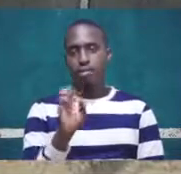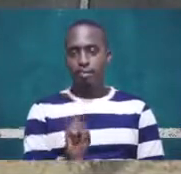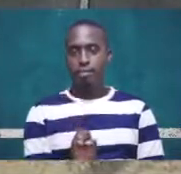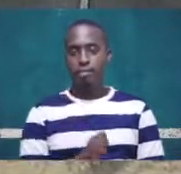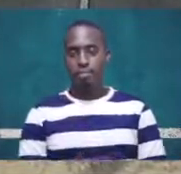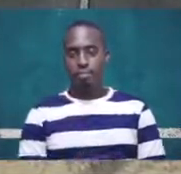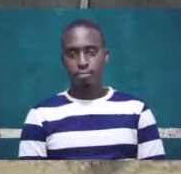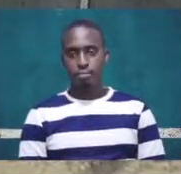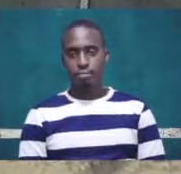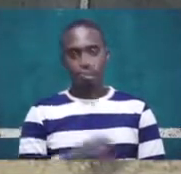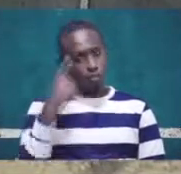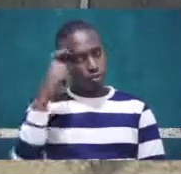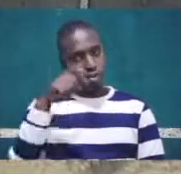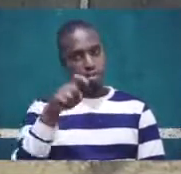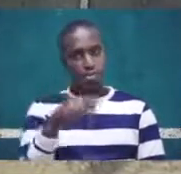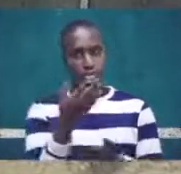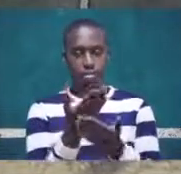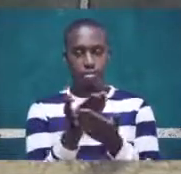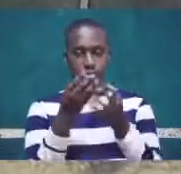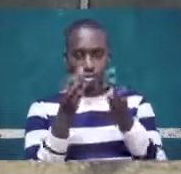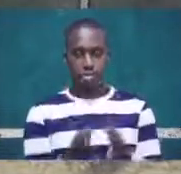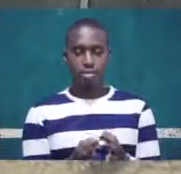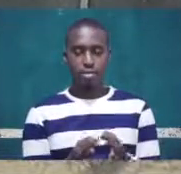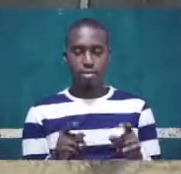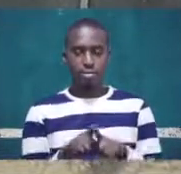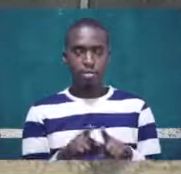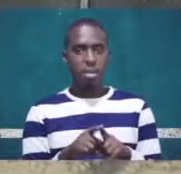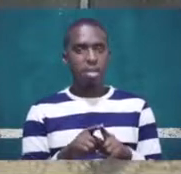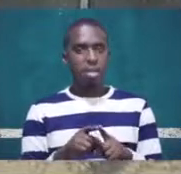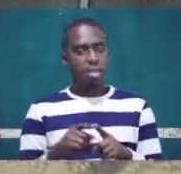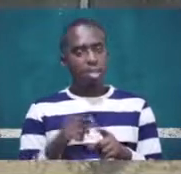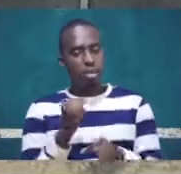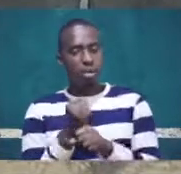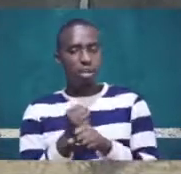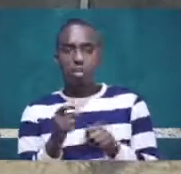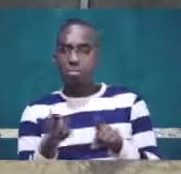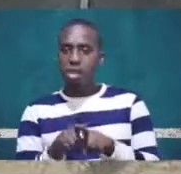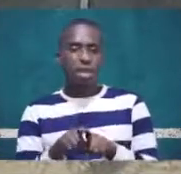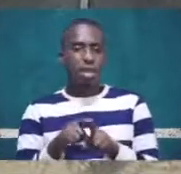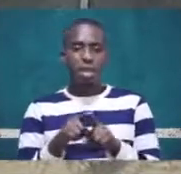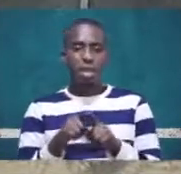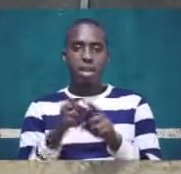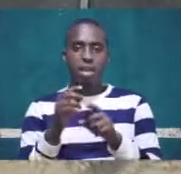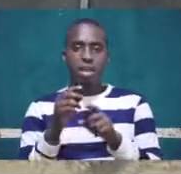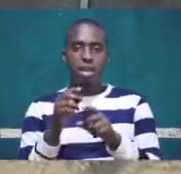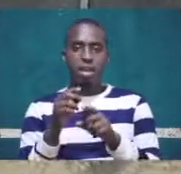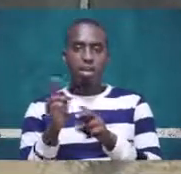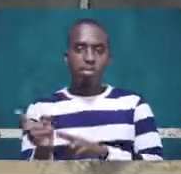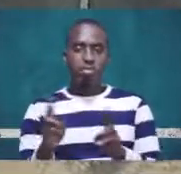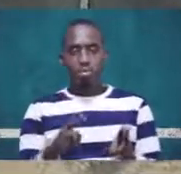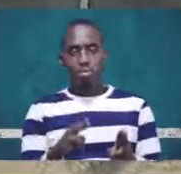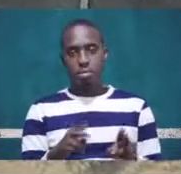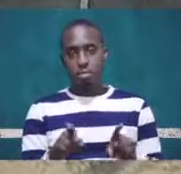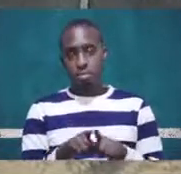curve for a necessity good. So it behaves abnormally. It does not agree with the law of demand,